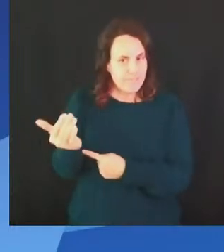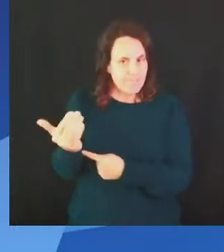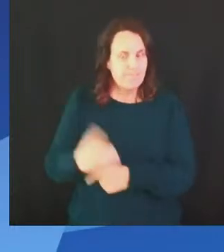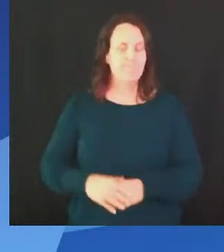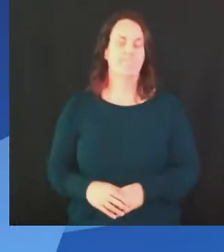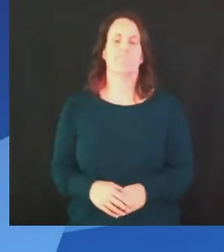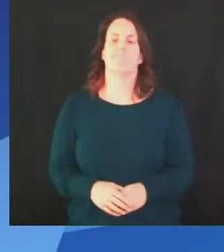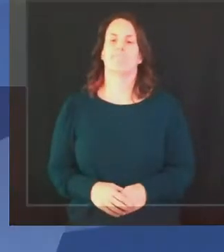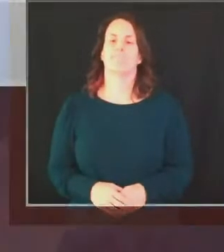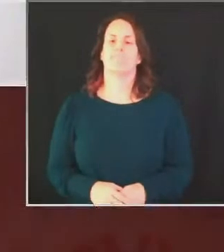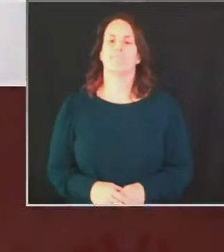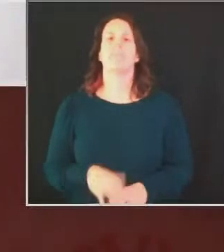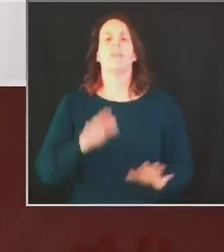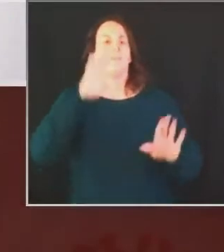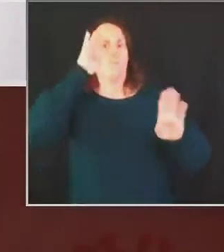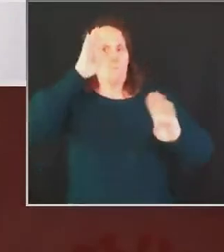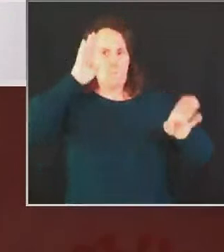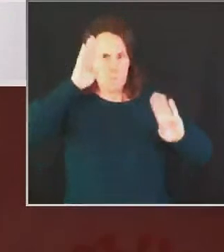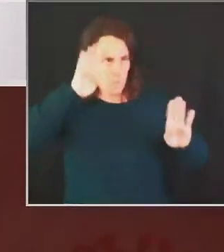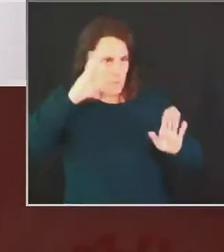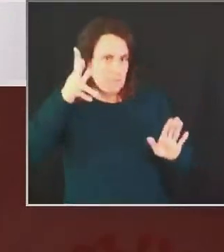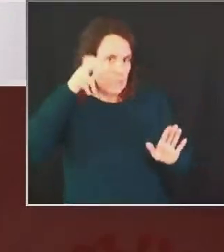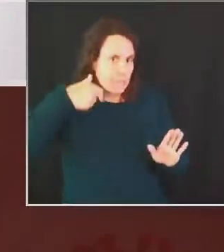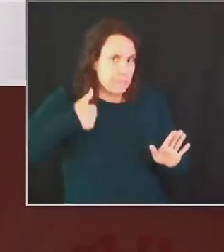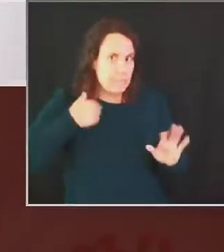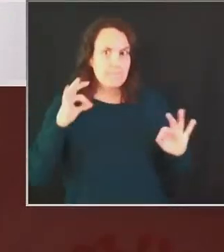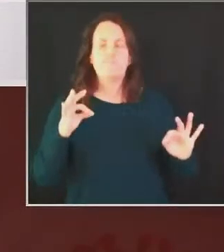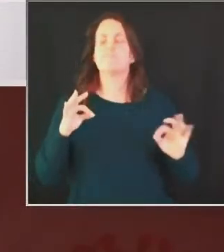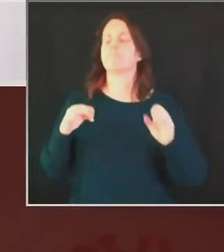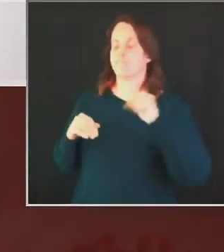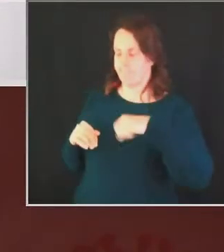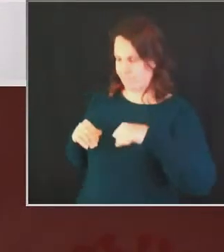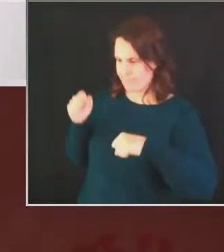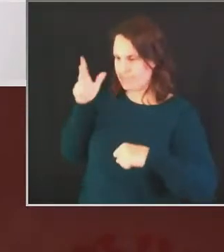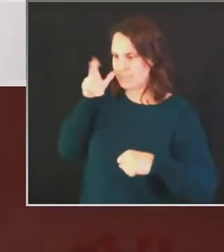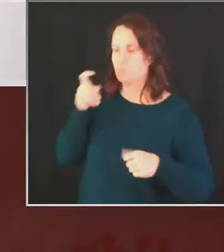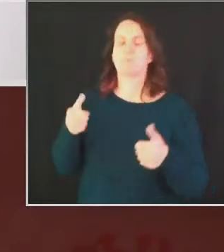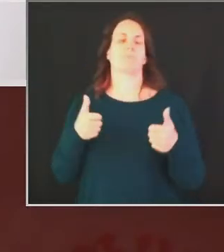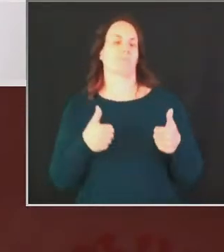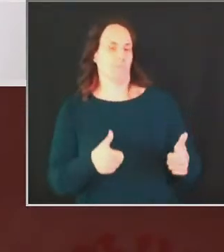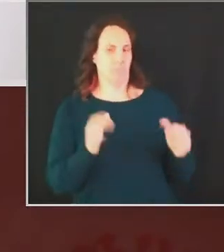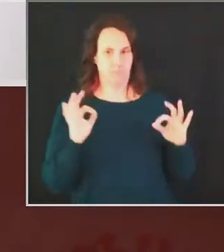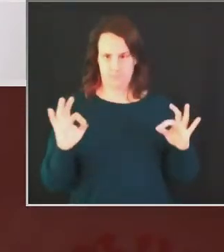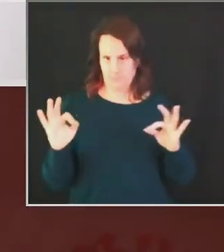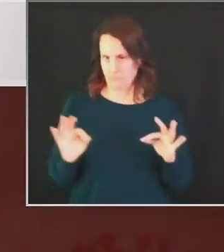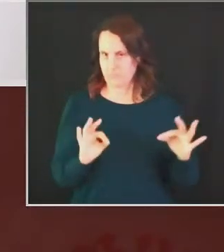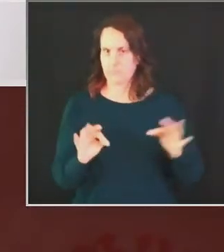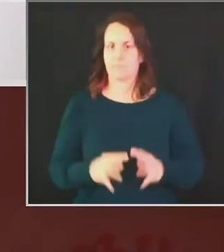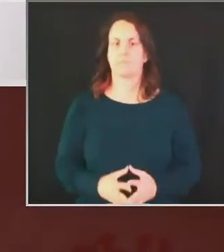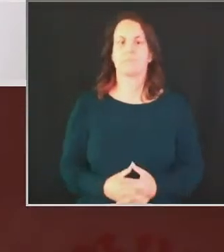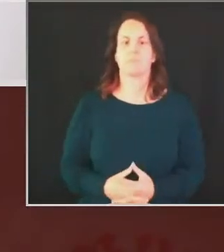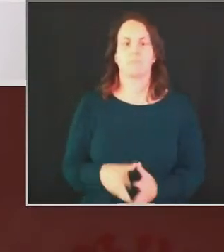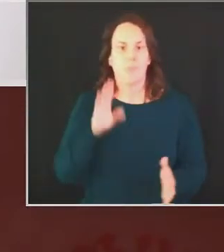Hi, can you hear me? Hi. Hi, hello?